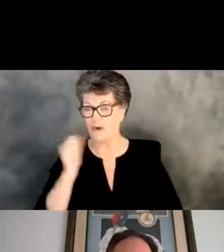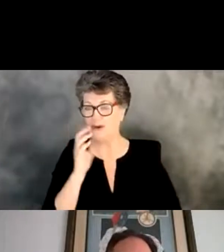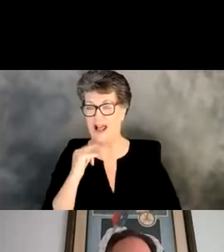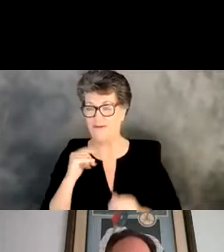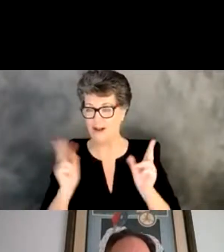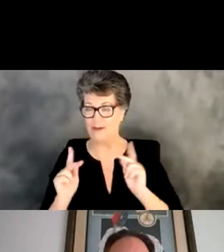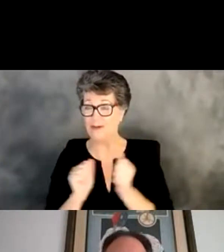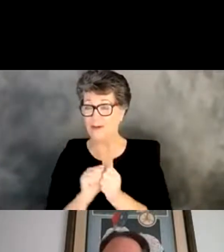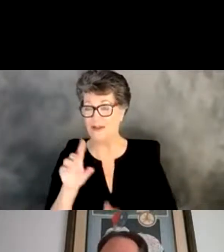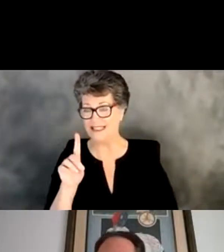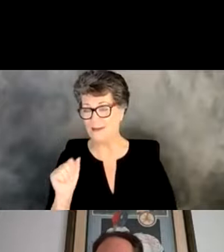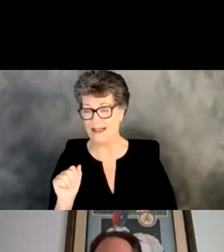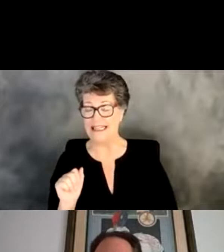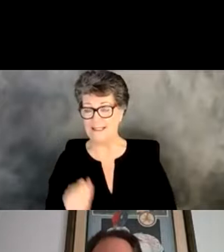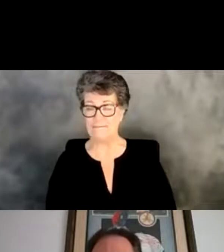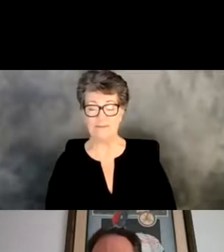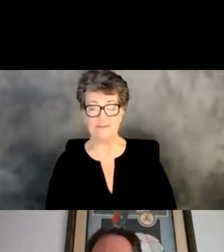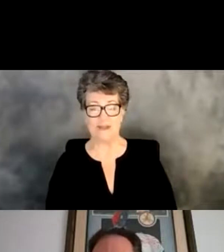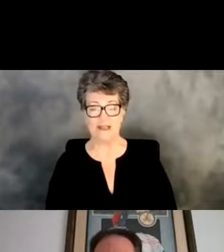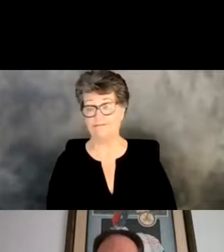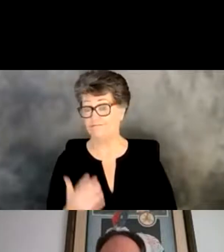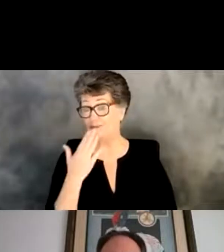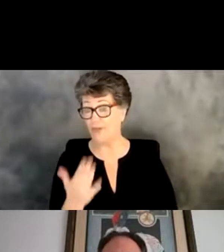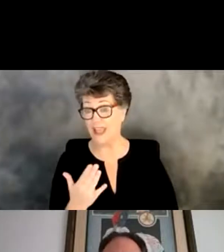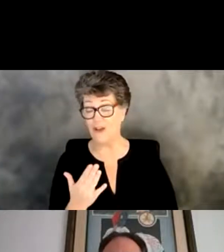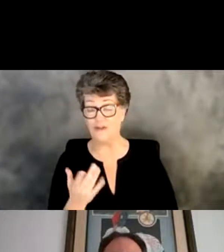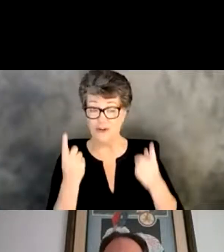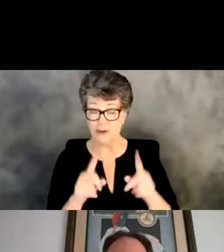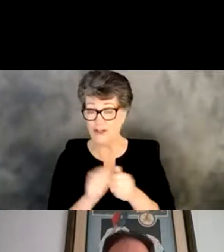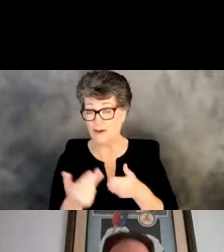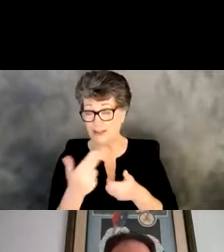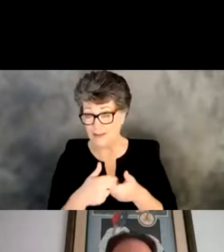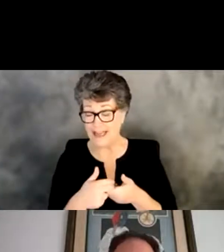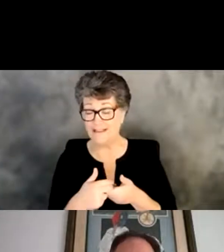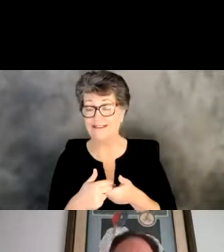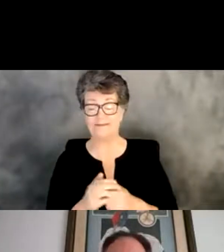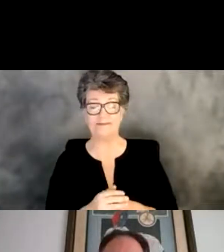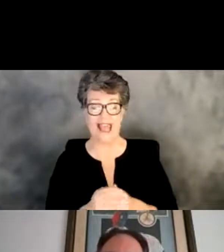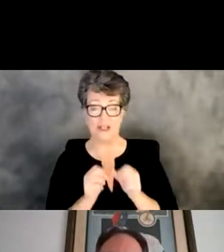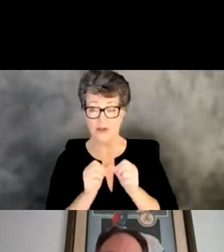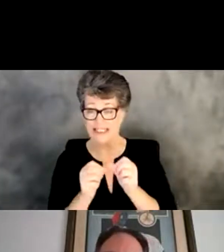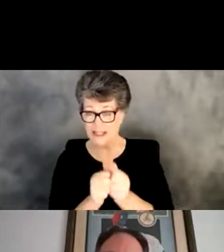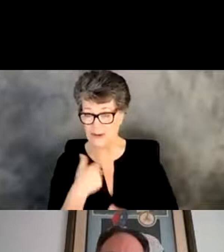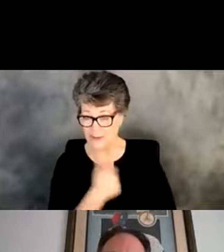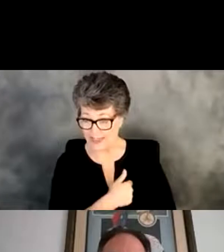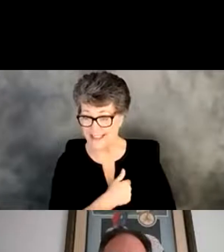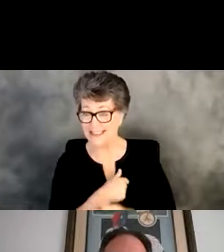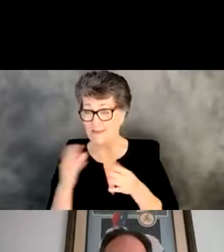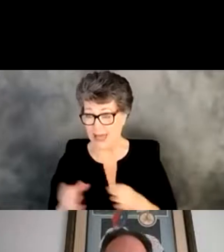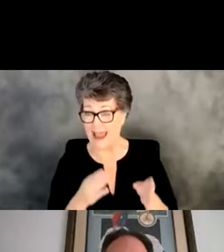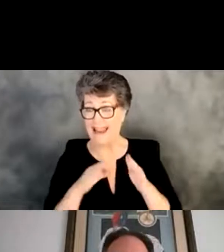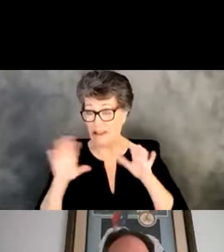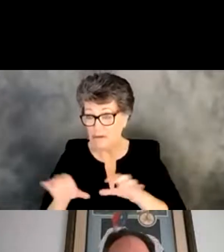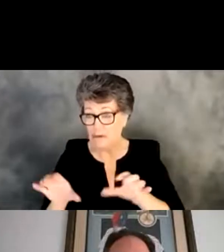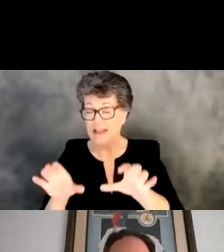persons with disabilities. So again, thank you for agreeing to participate and continue along this path with us. And